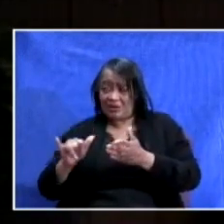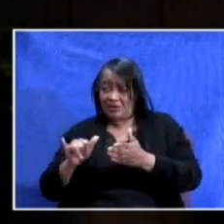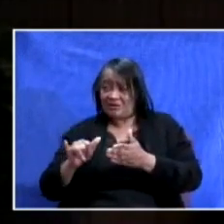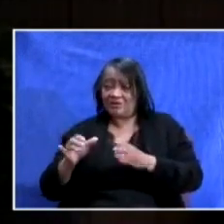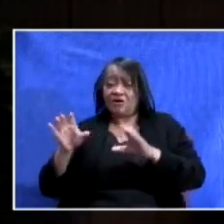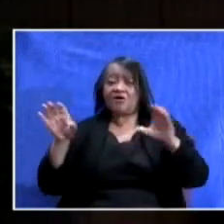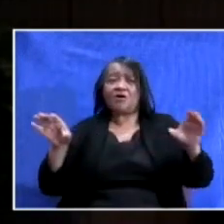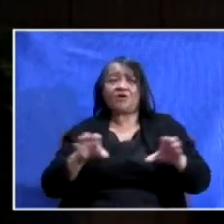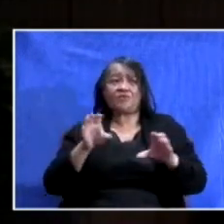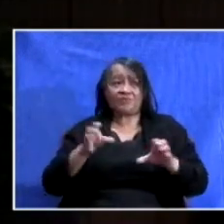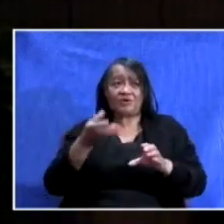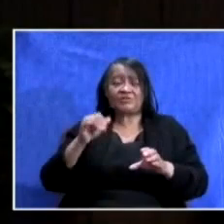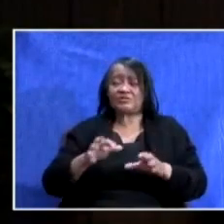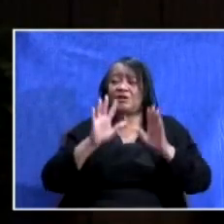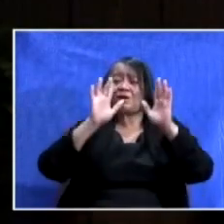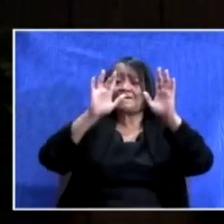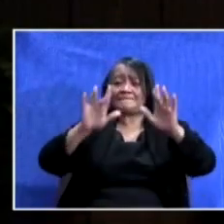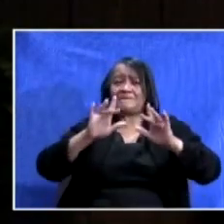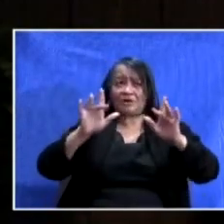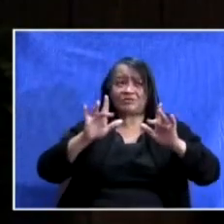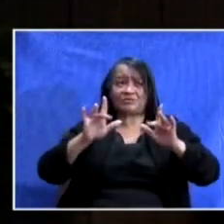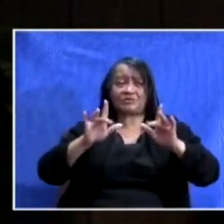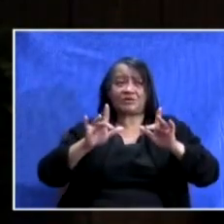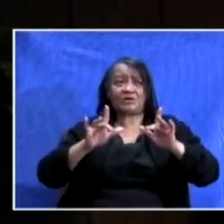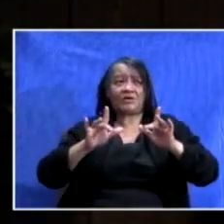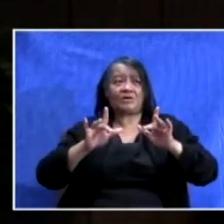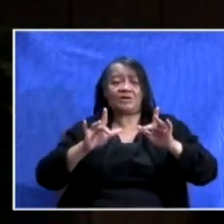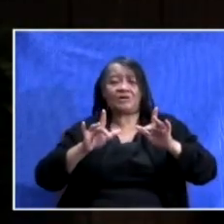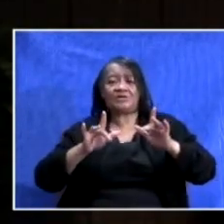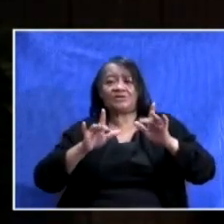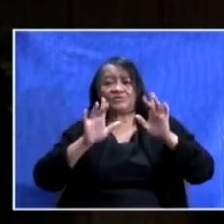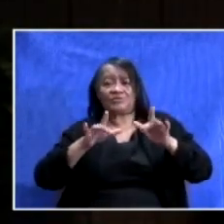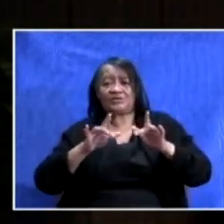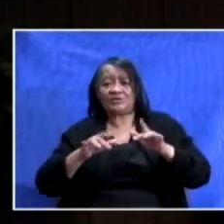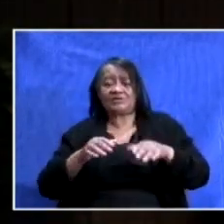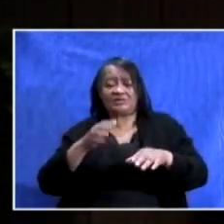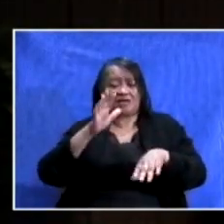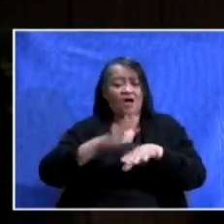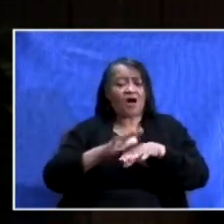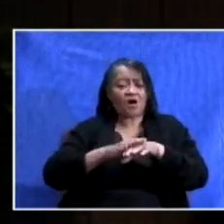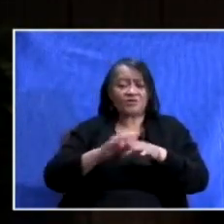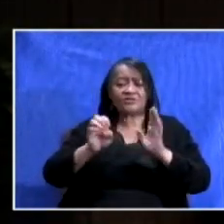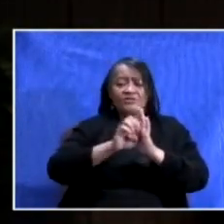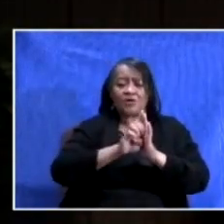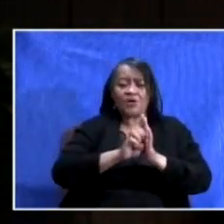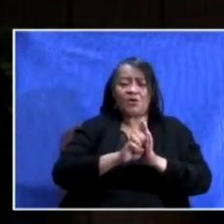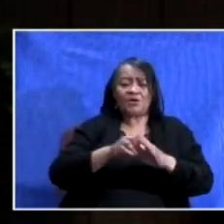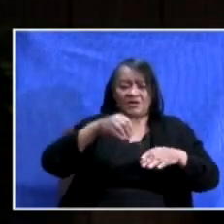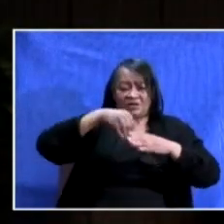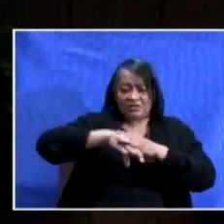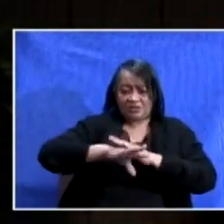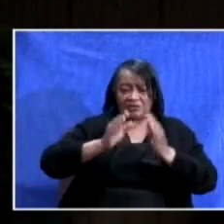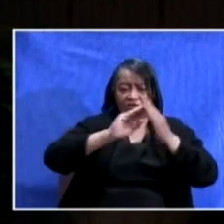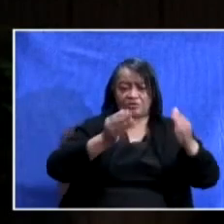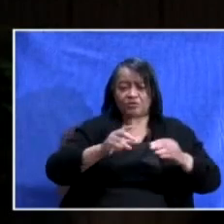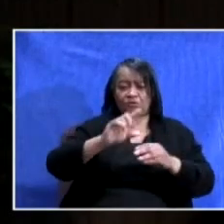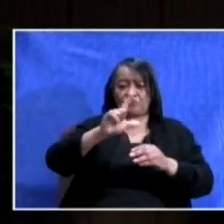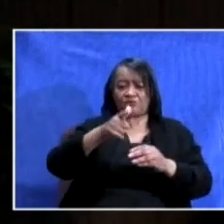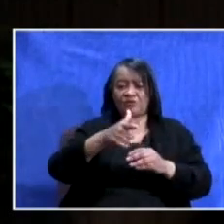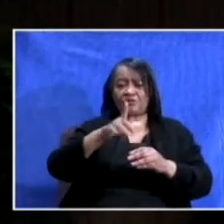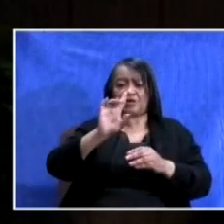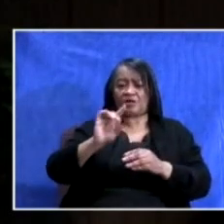an act of mercy. I pull in a store on 28th and Market, and there's